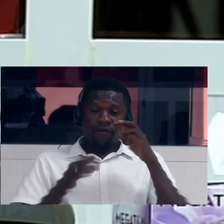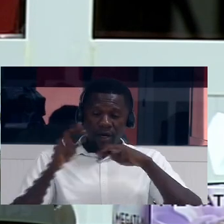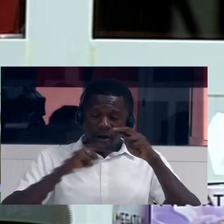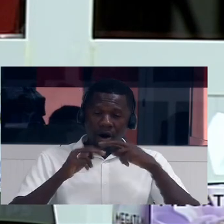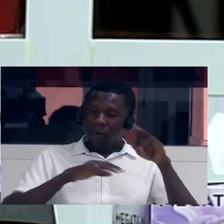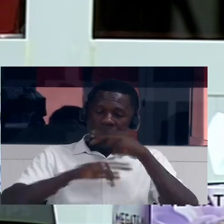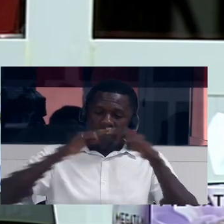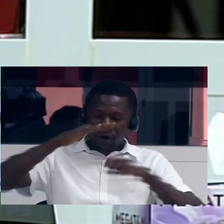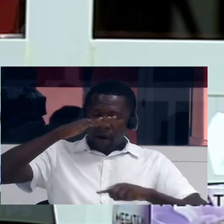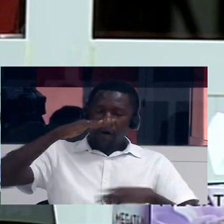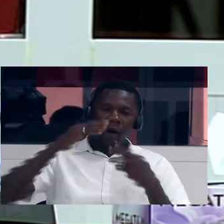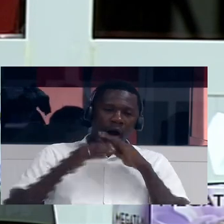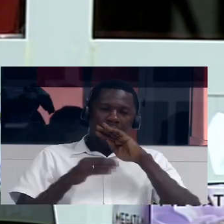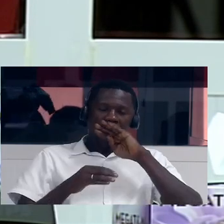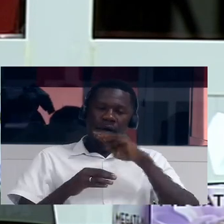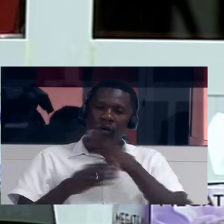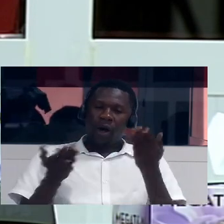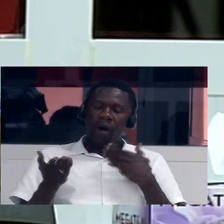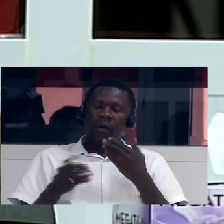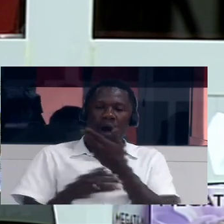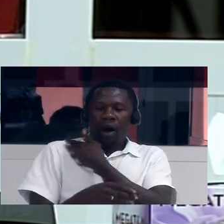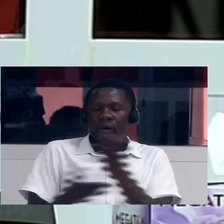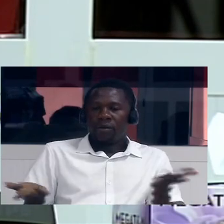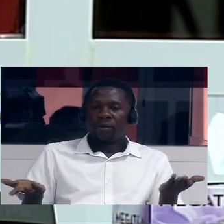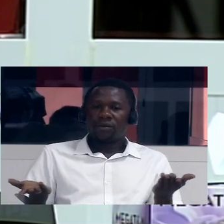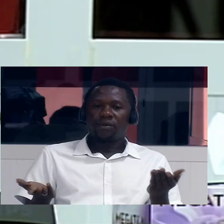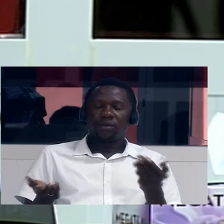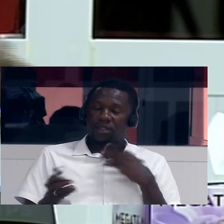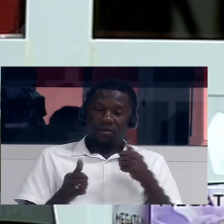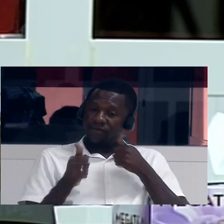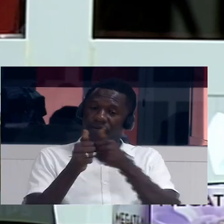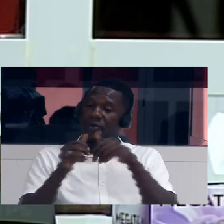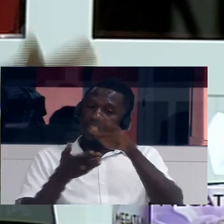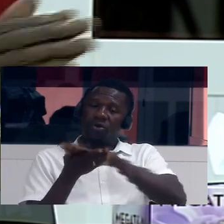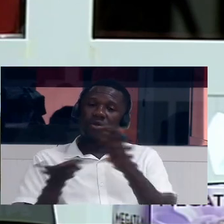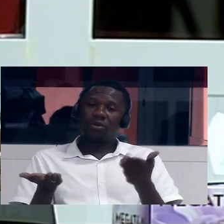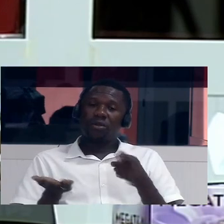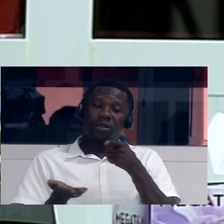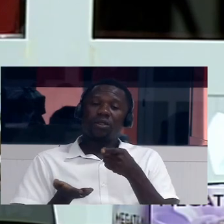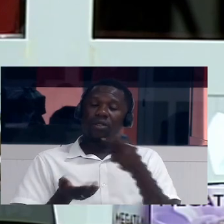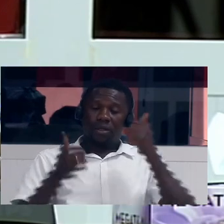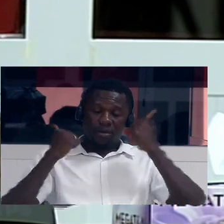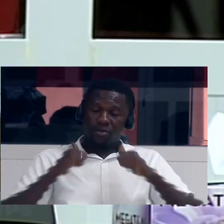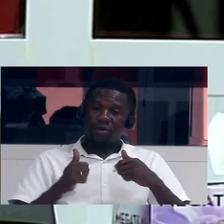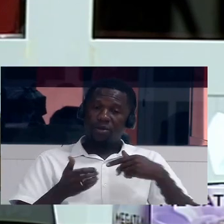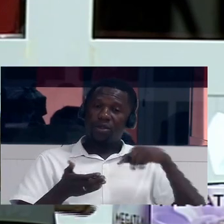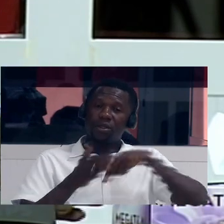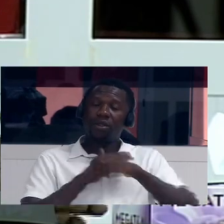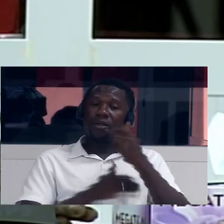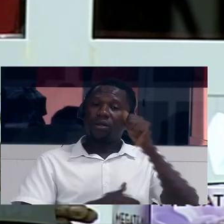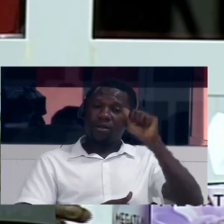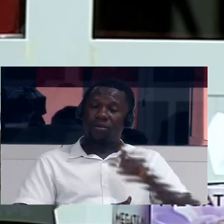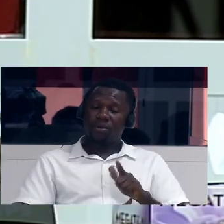That is why I was out of the job. It's a follow-on. This thing happened in April.